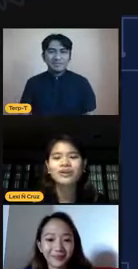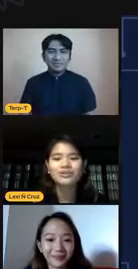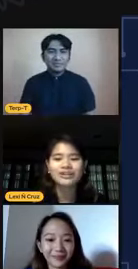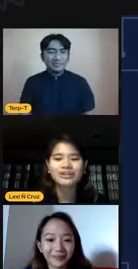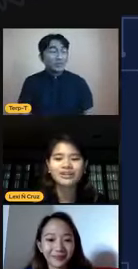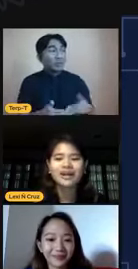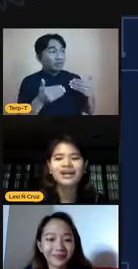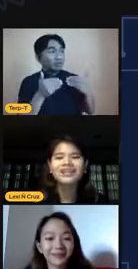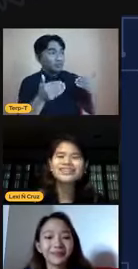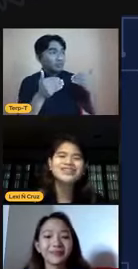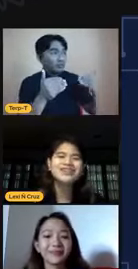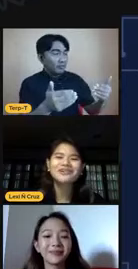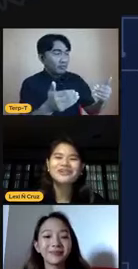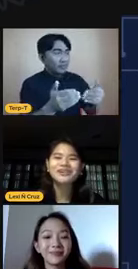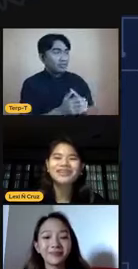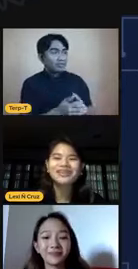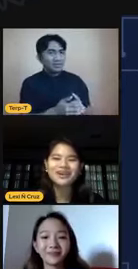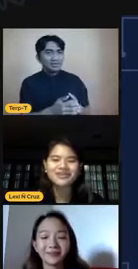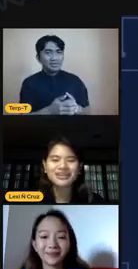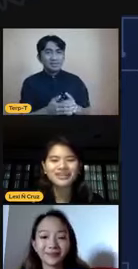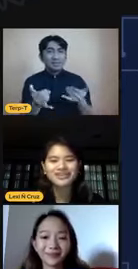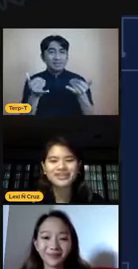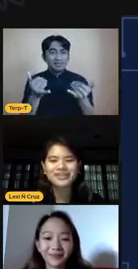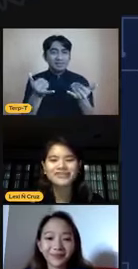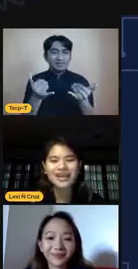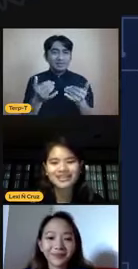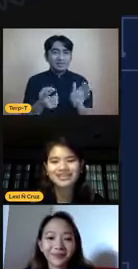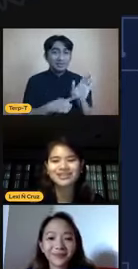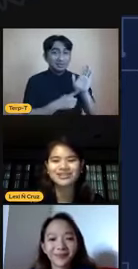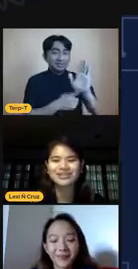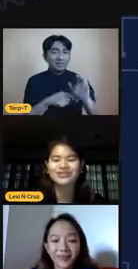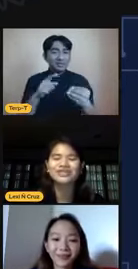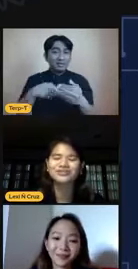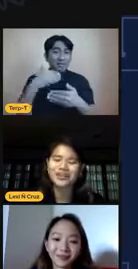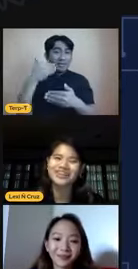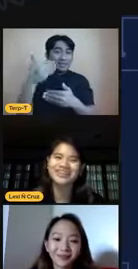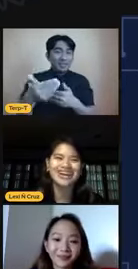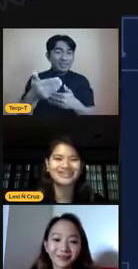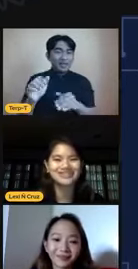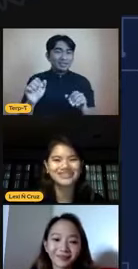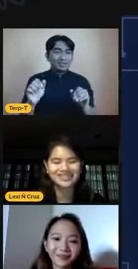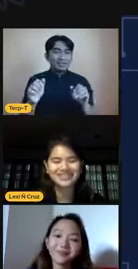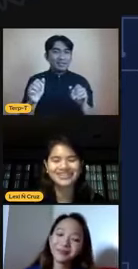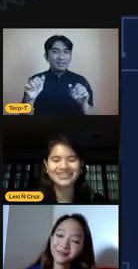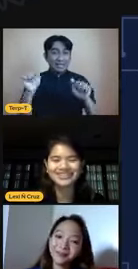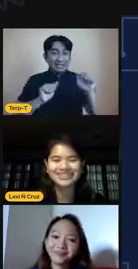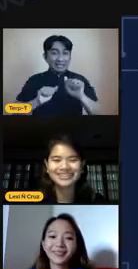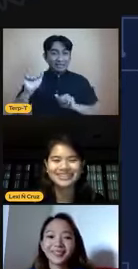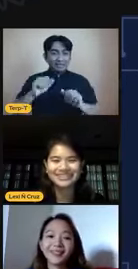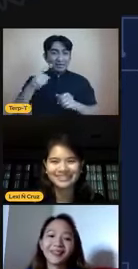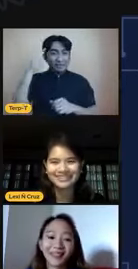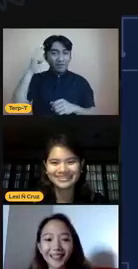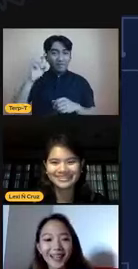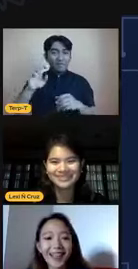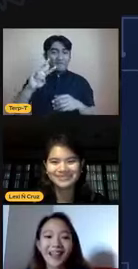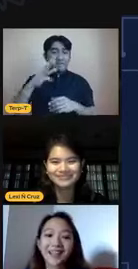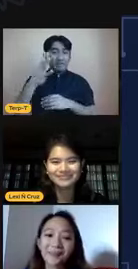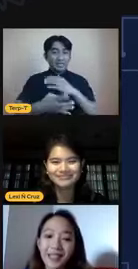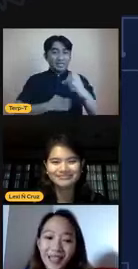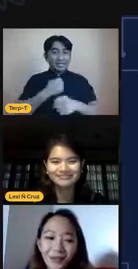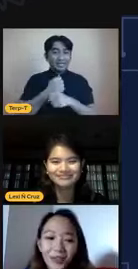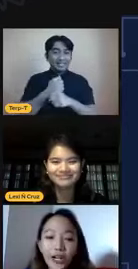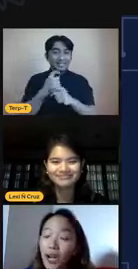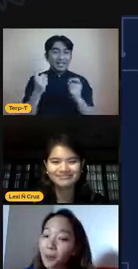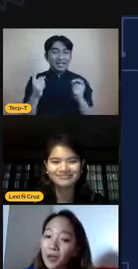Moving forward, let's show everyone the incoming activities of Hands in Inclusion for its 4th year anniversary. Well, let